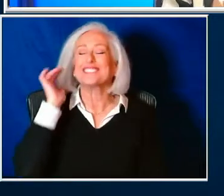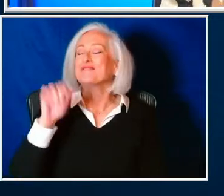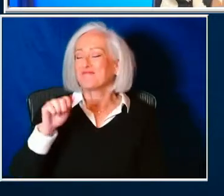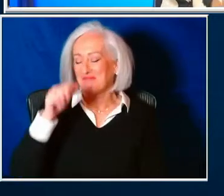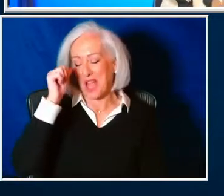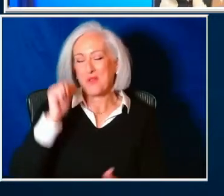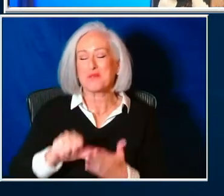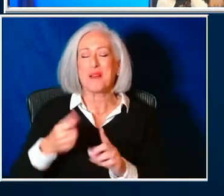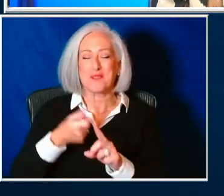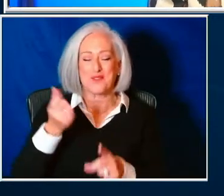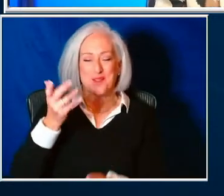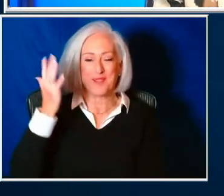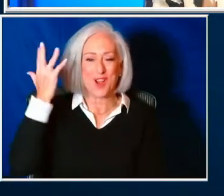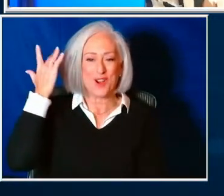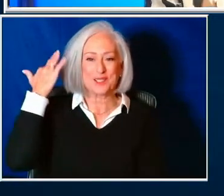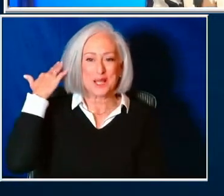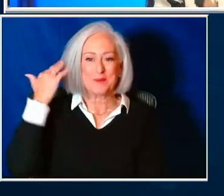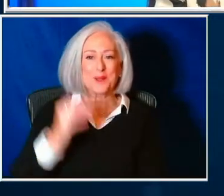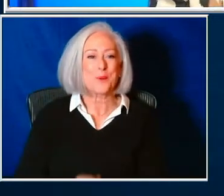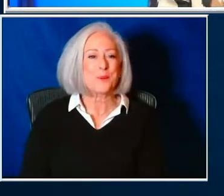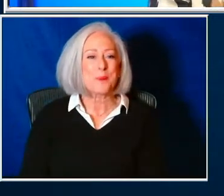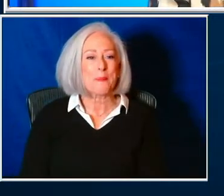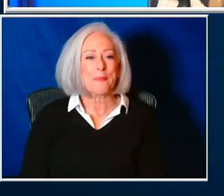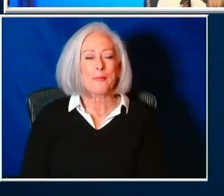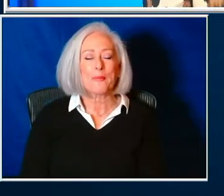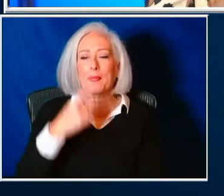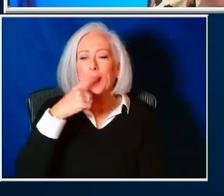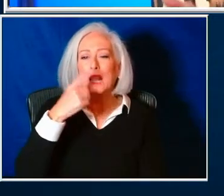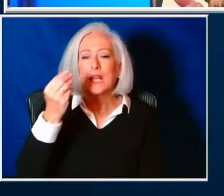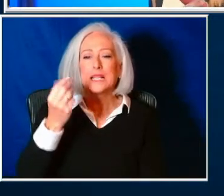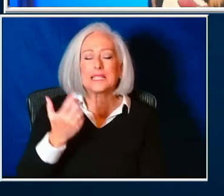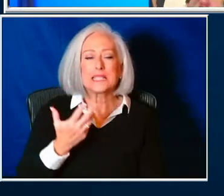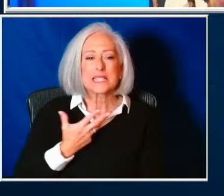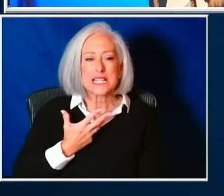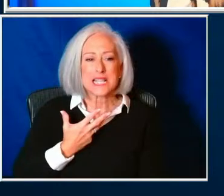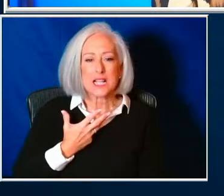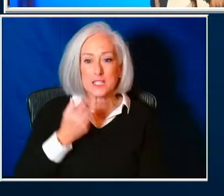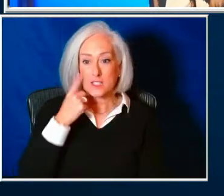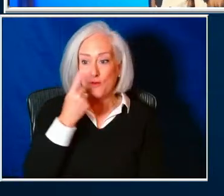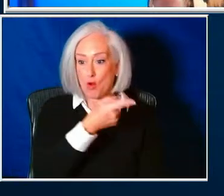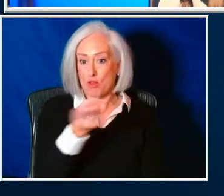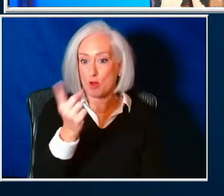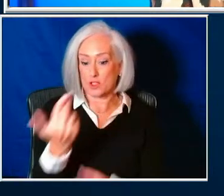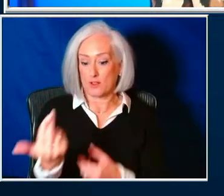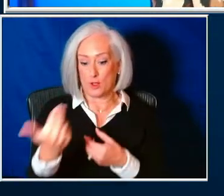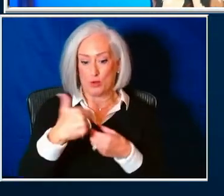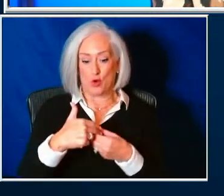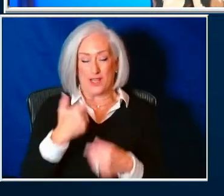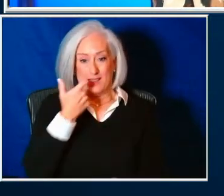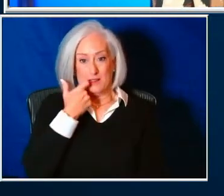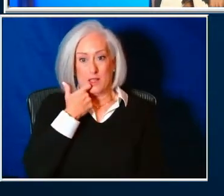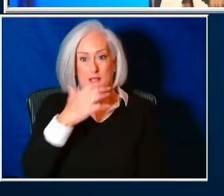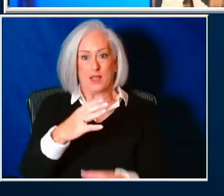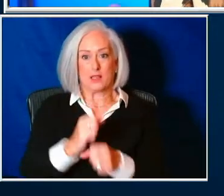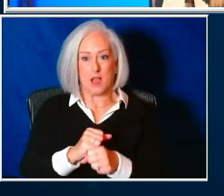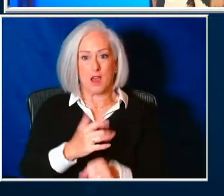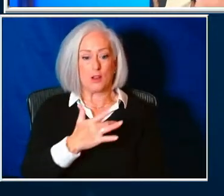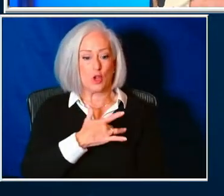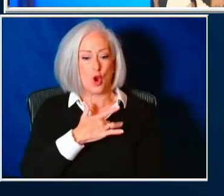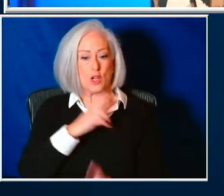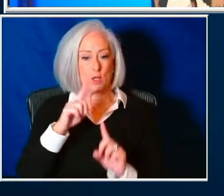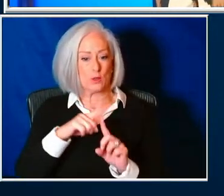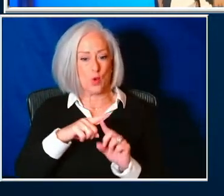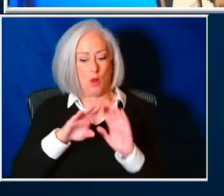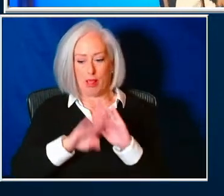ago. So tell us a little bit, for those who might have been joining us, you just got your cardio score, it took less than 5 minutes. We're waiting to get